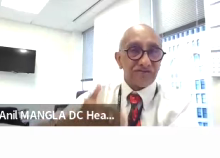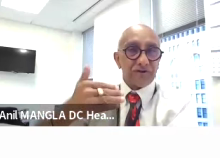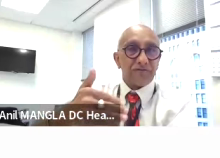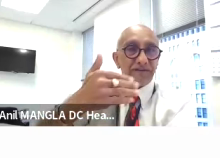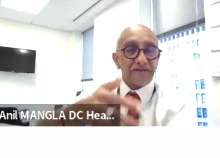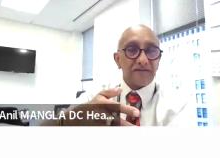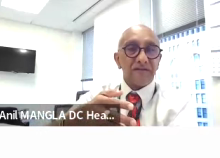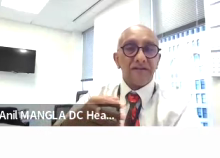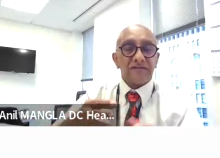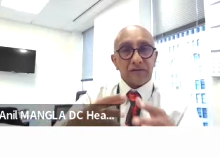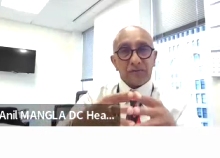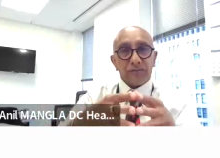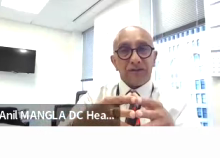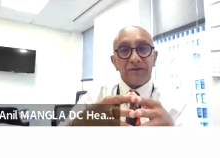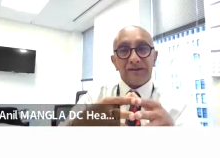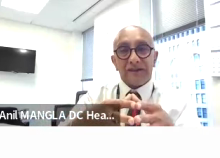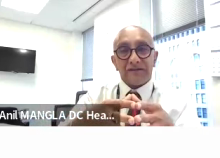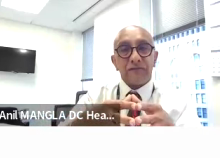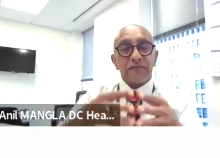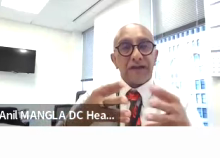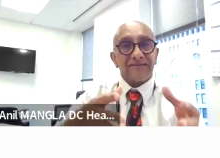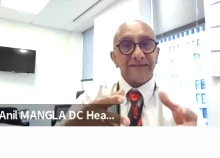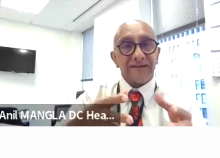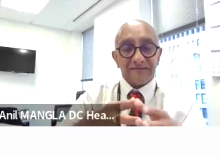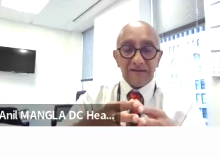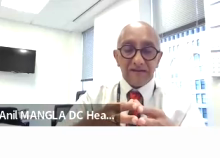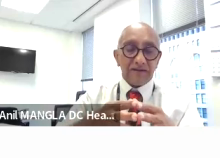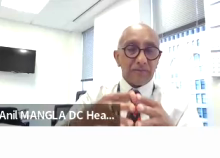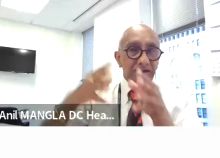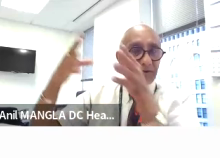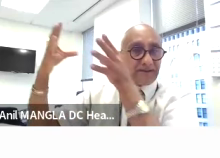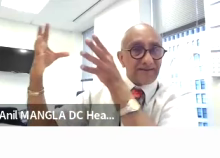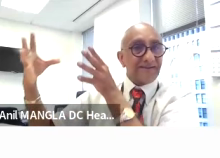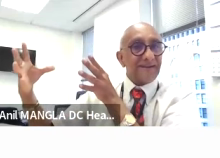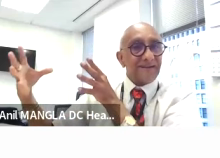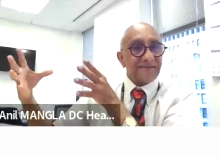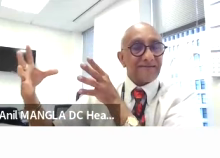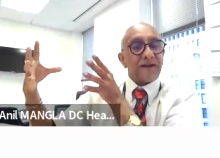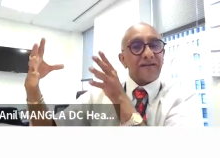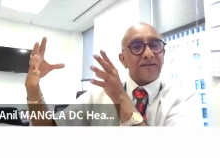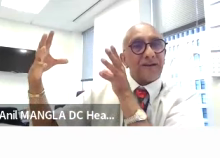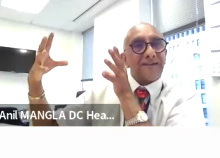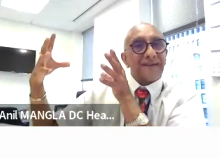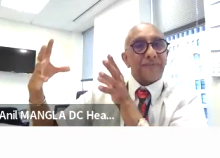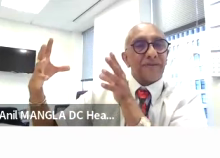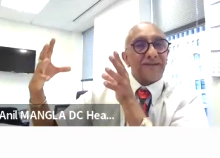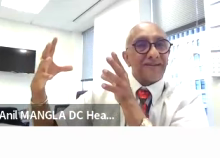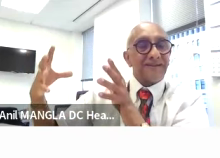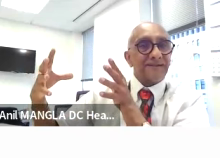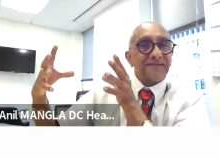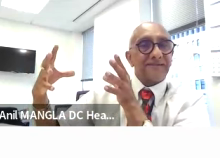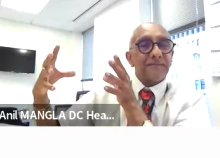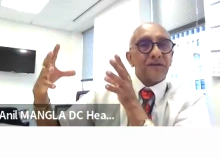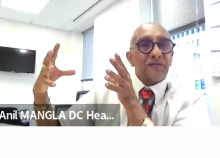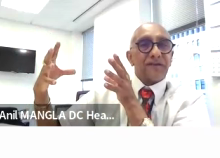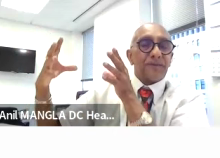strains change throughout the year. So when we look at flu vaccines, they normally look at the East, right? What has happened